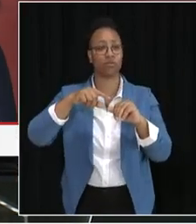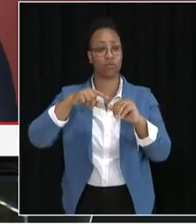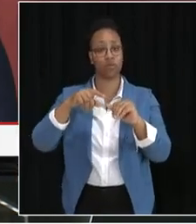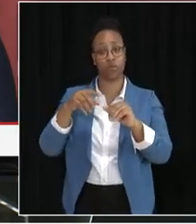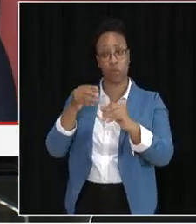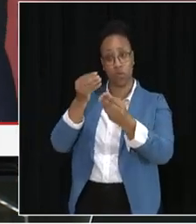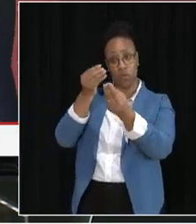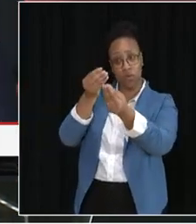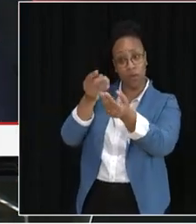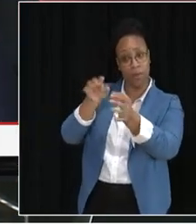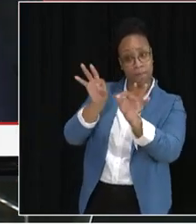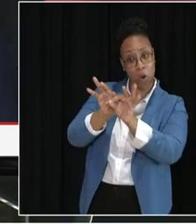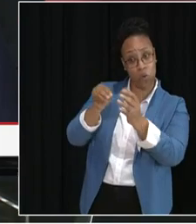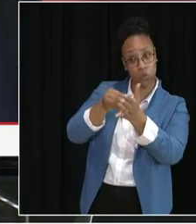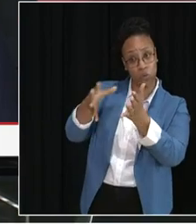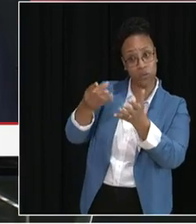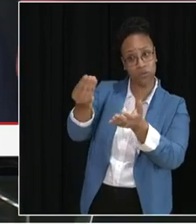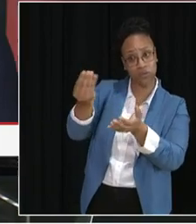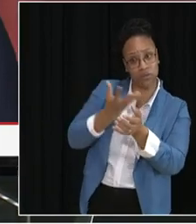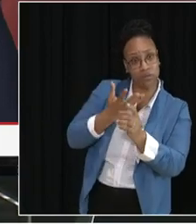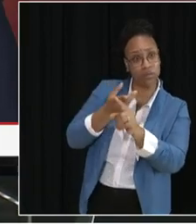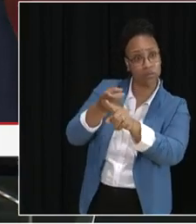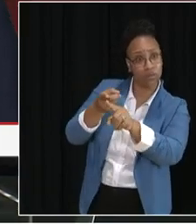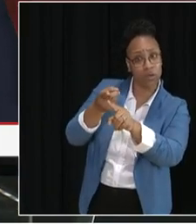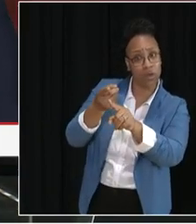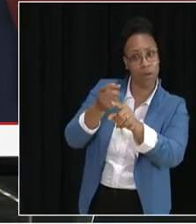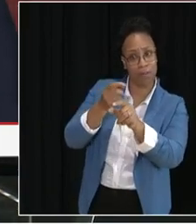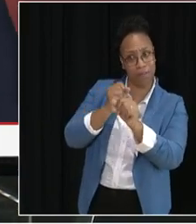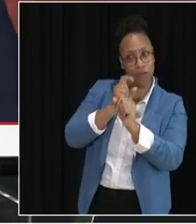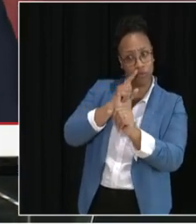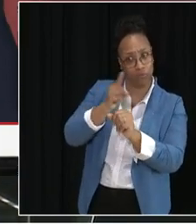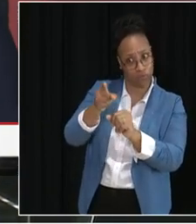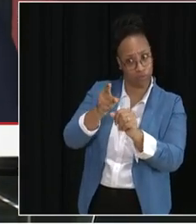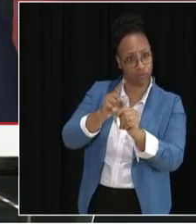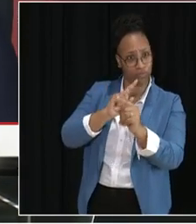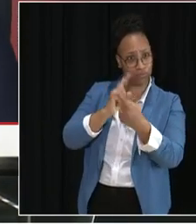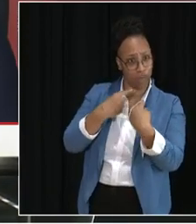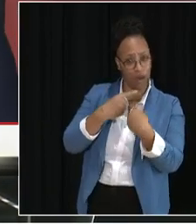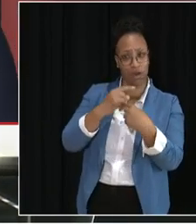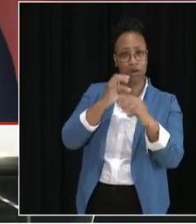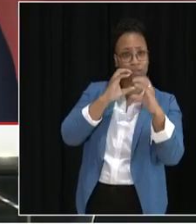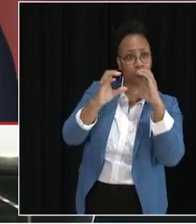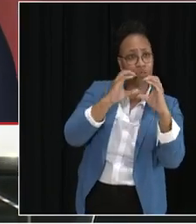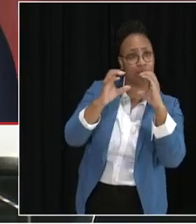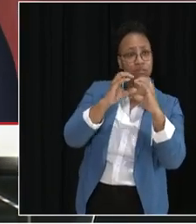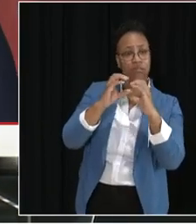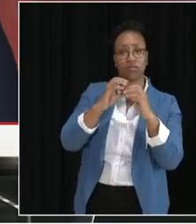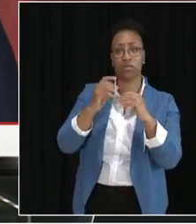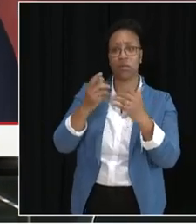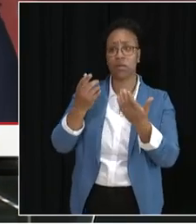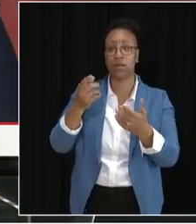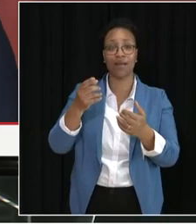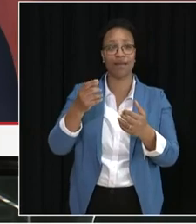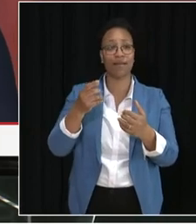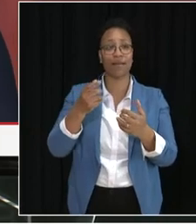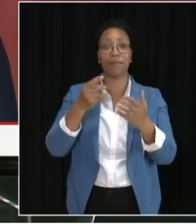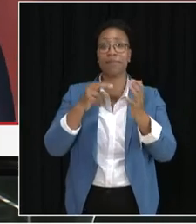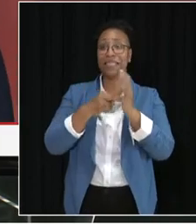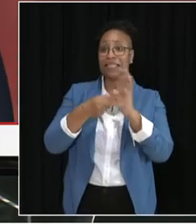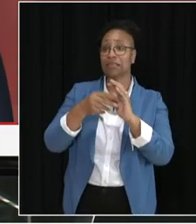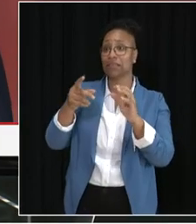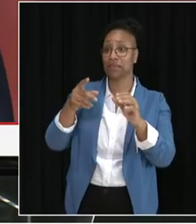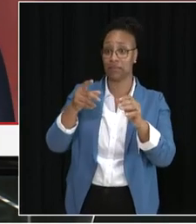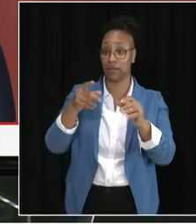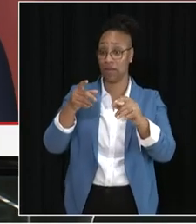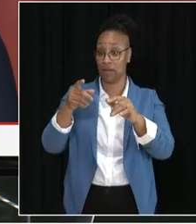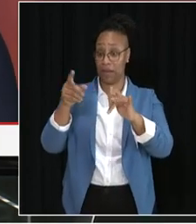some of the challenges they had with ensuring that first period did not mean that they would be marked absent for the full day. So we would encourage families, parents,